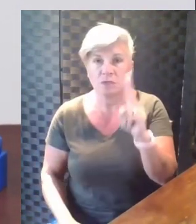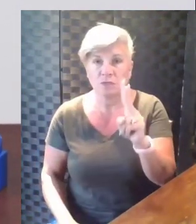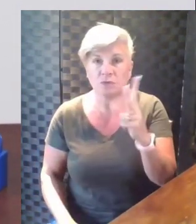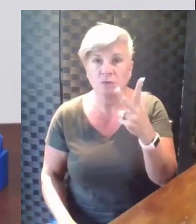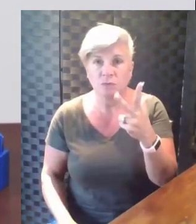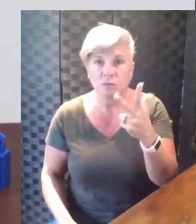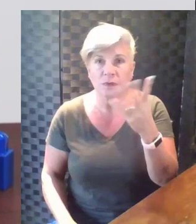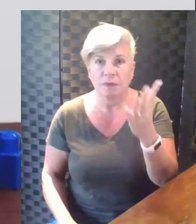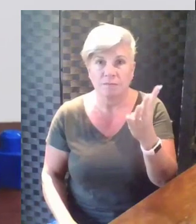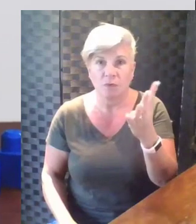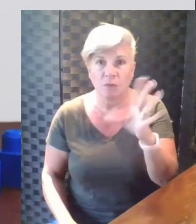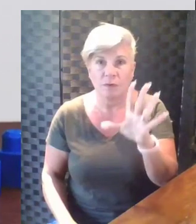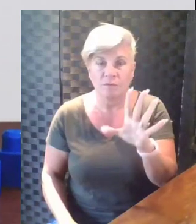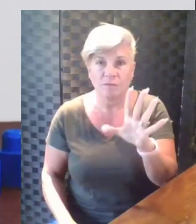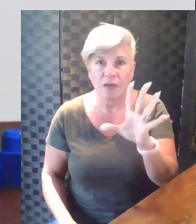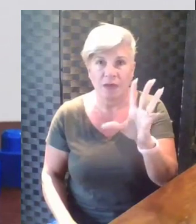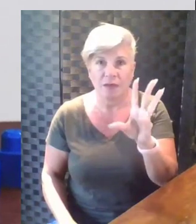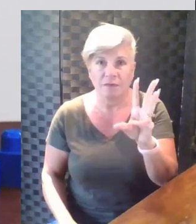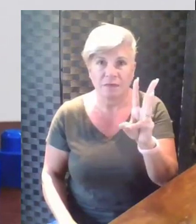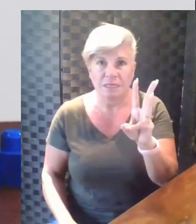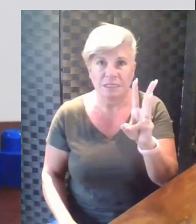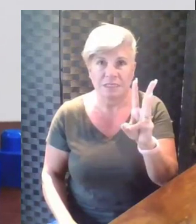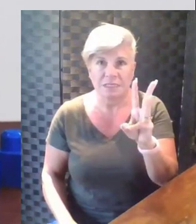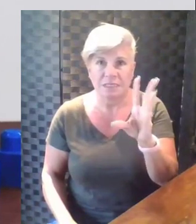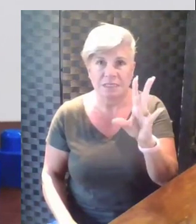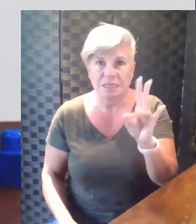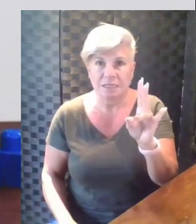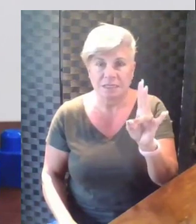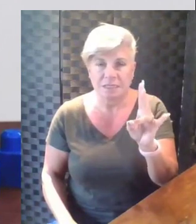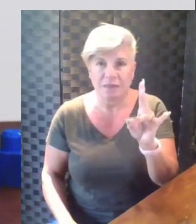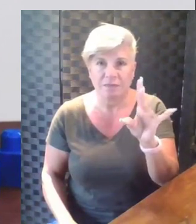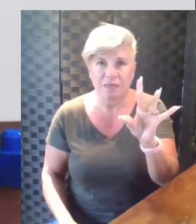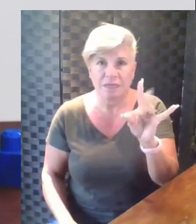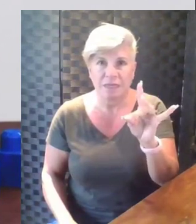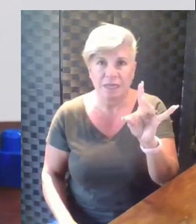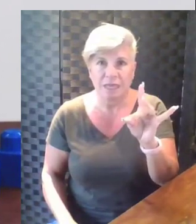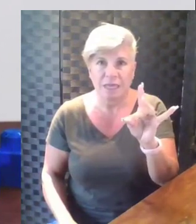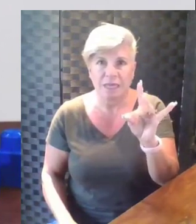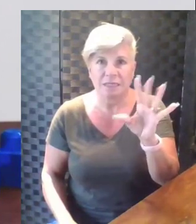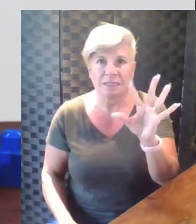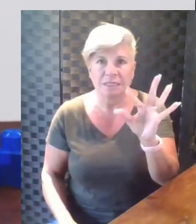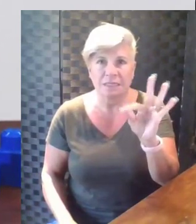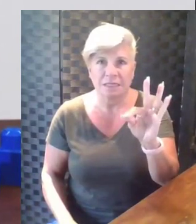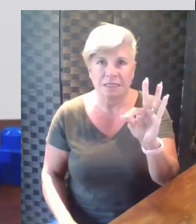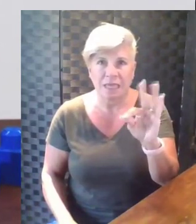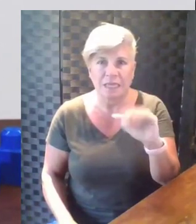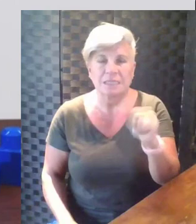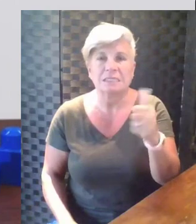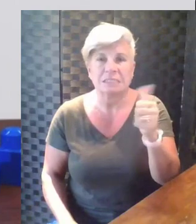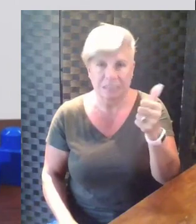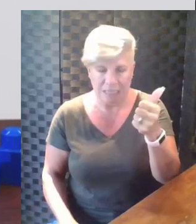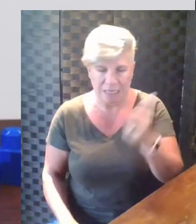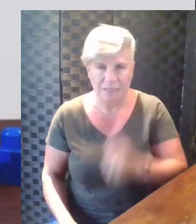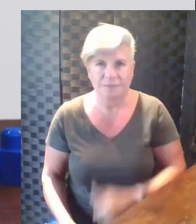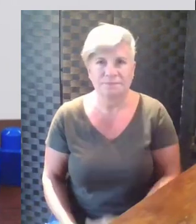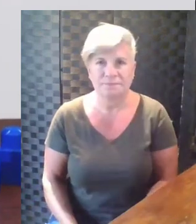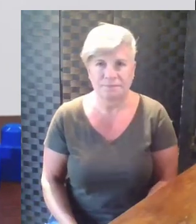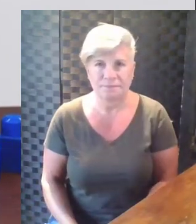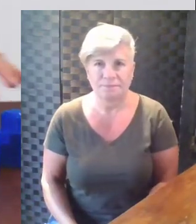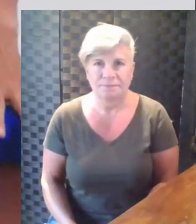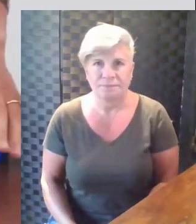3, 4, 5, 6, 7, 8, 9,